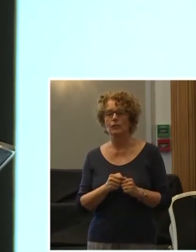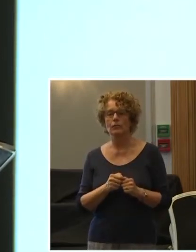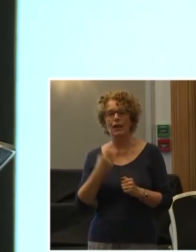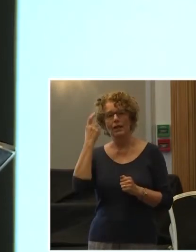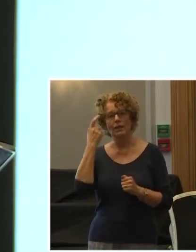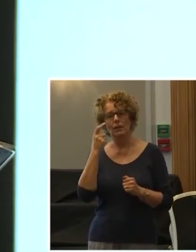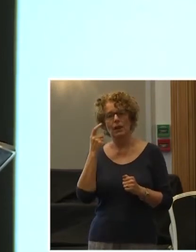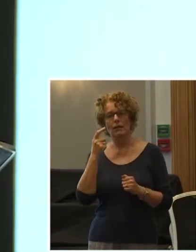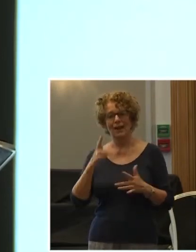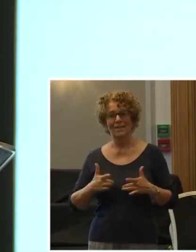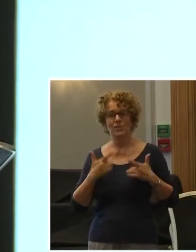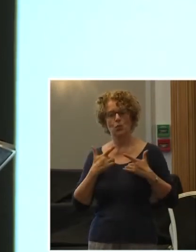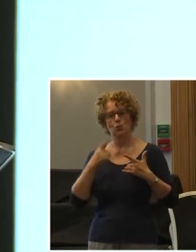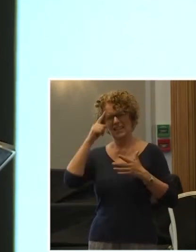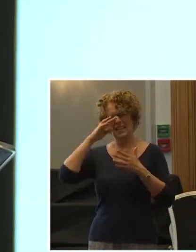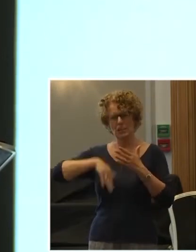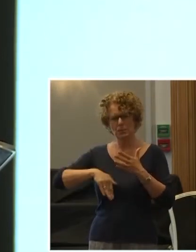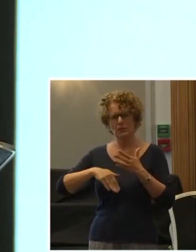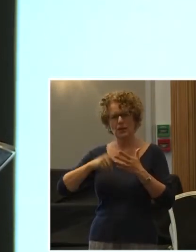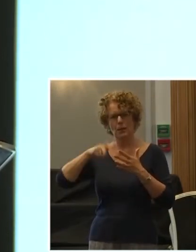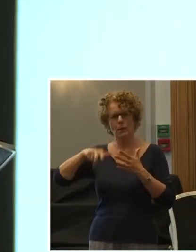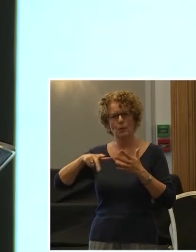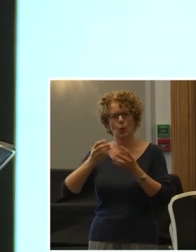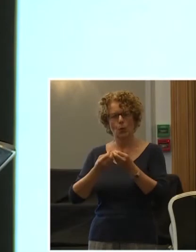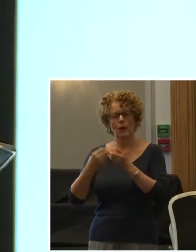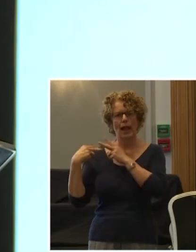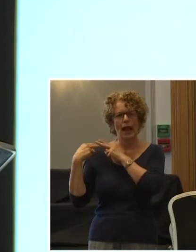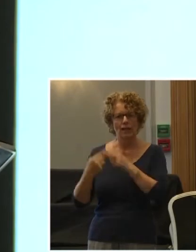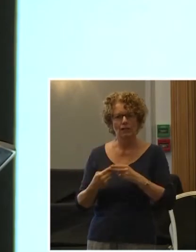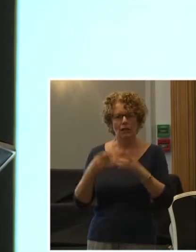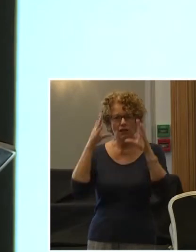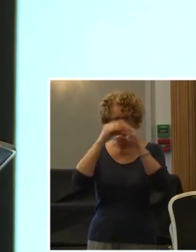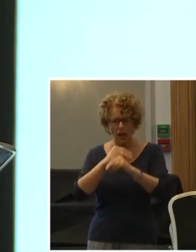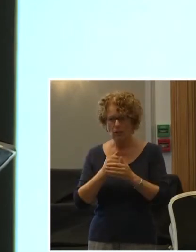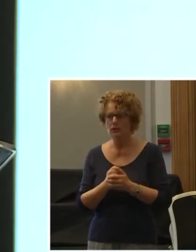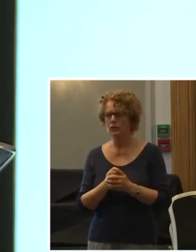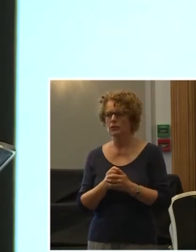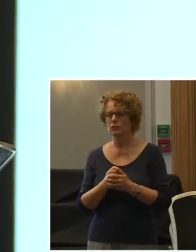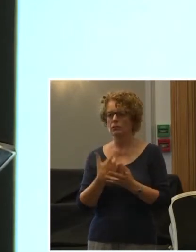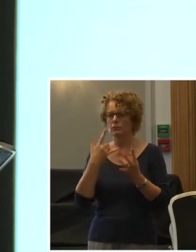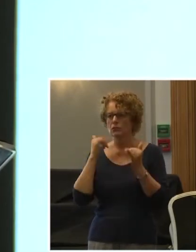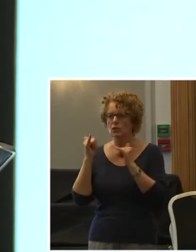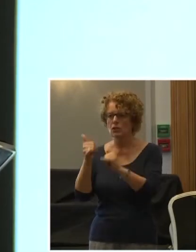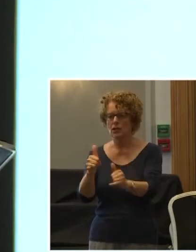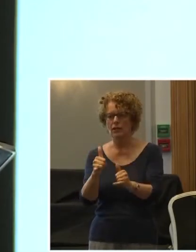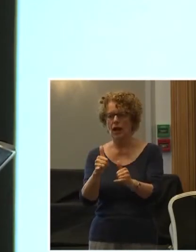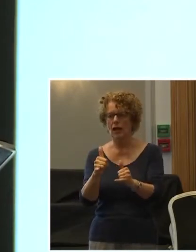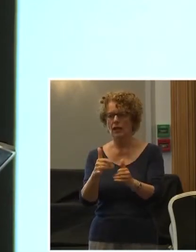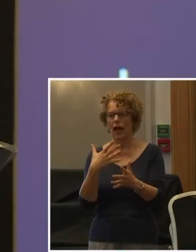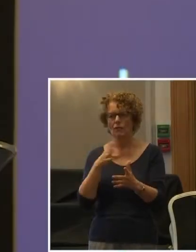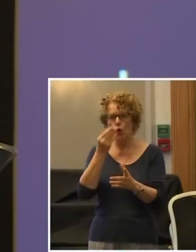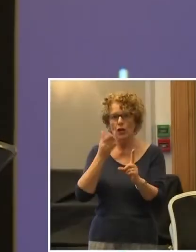and the experiences of people affected by inherited sight loss. And this is our survey findings, and we have some learning objectives, which I'll take you through in a